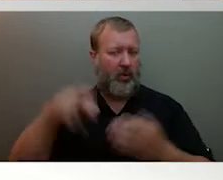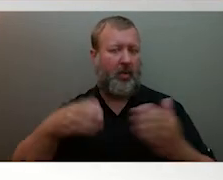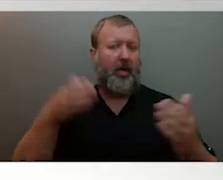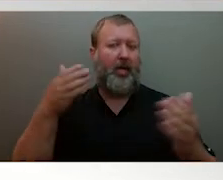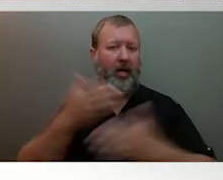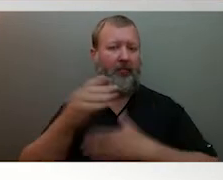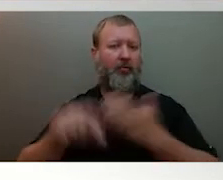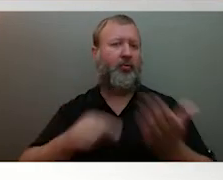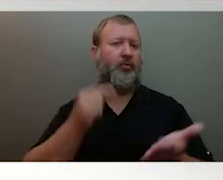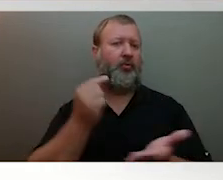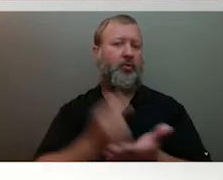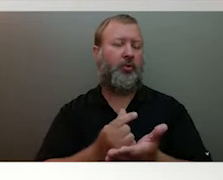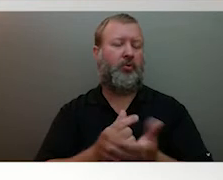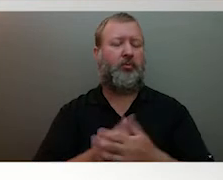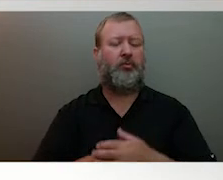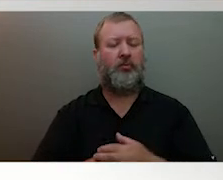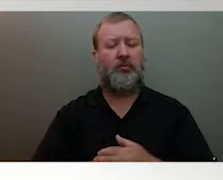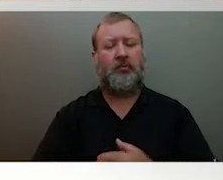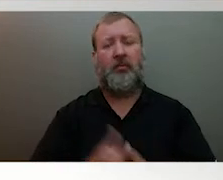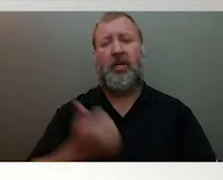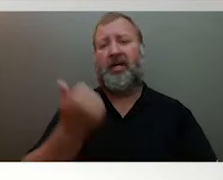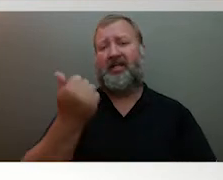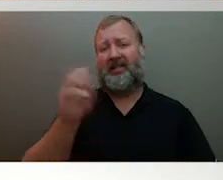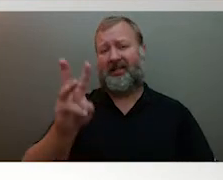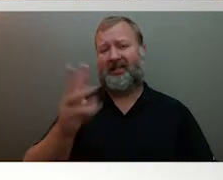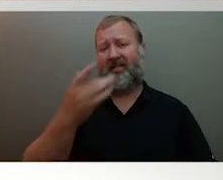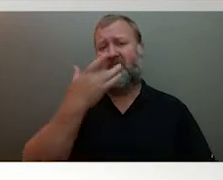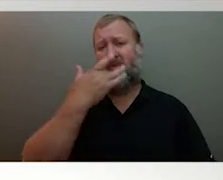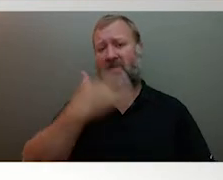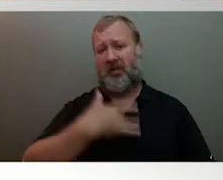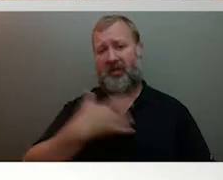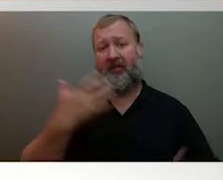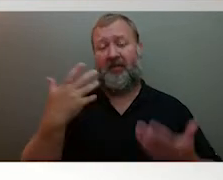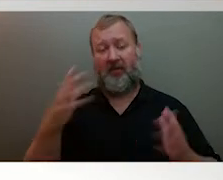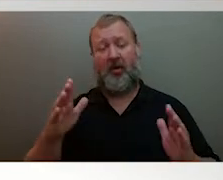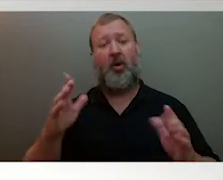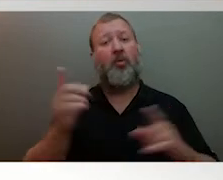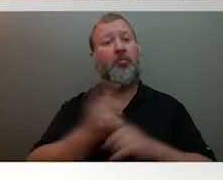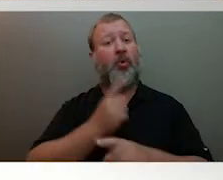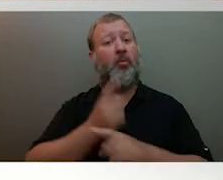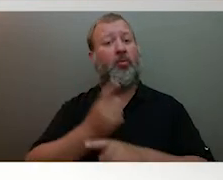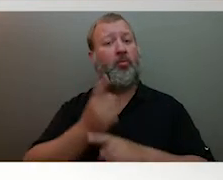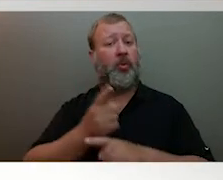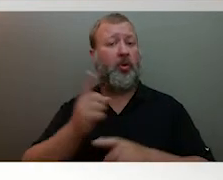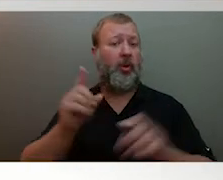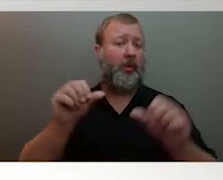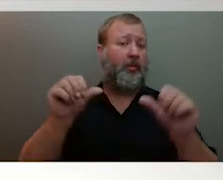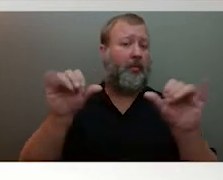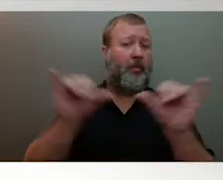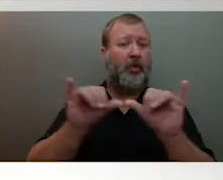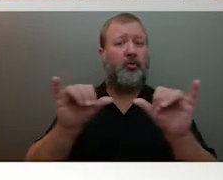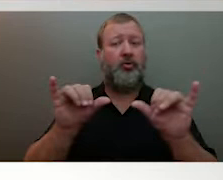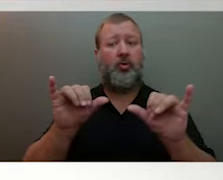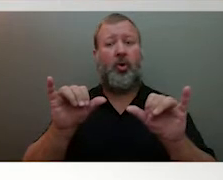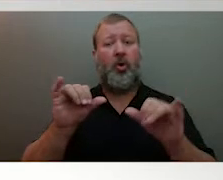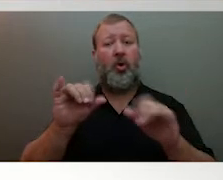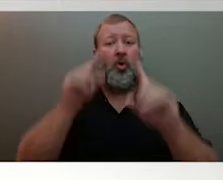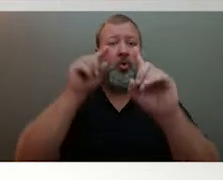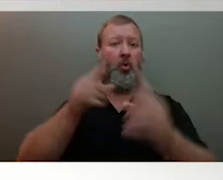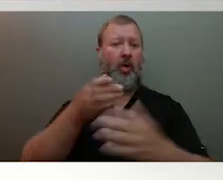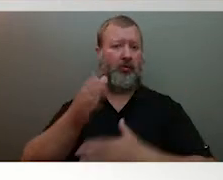graduation. Beginning the student's 16th birthday, appropriate measurable post-secondary goals based